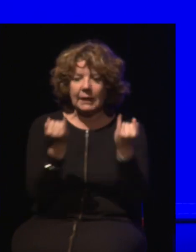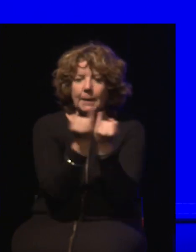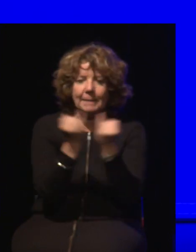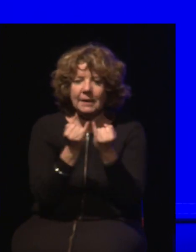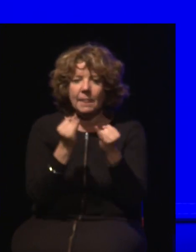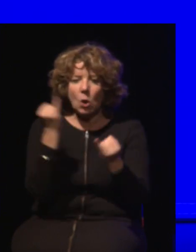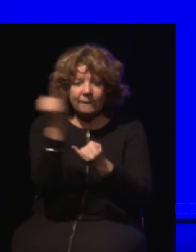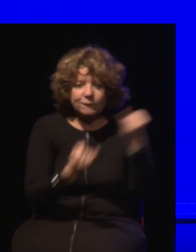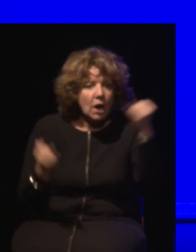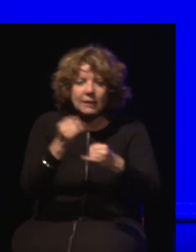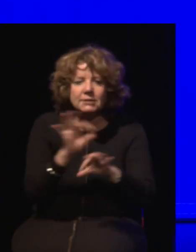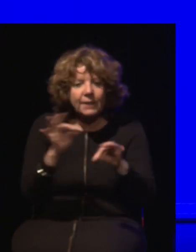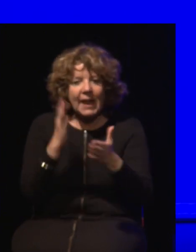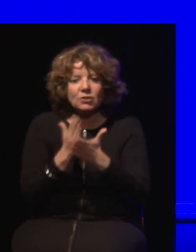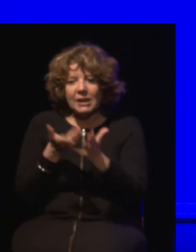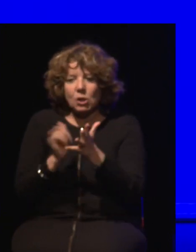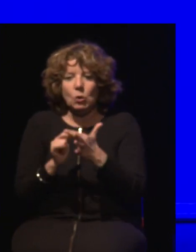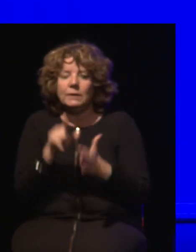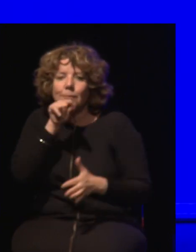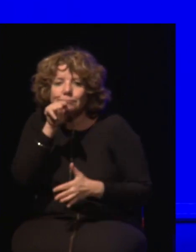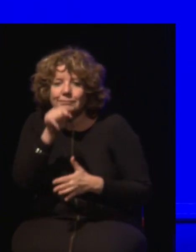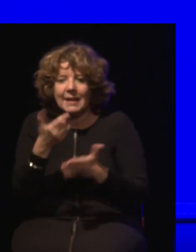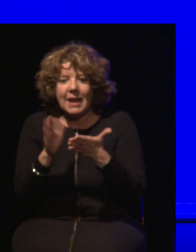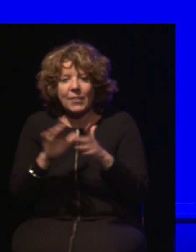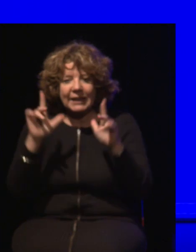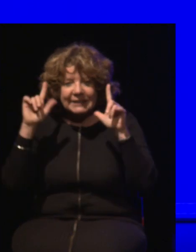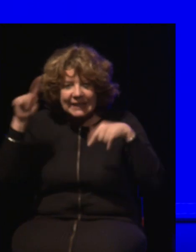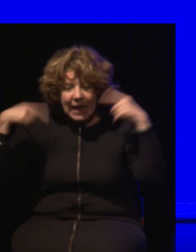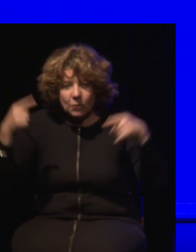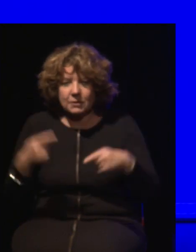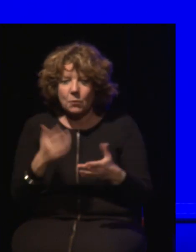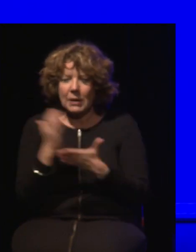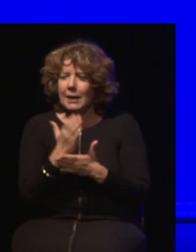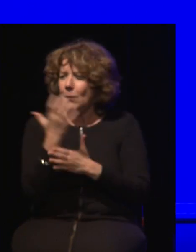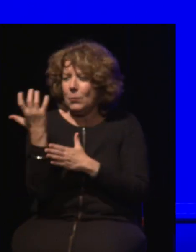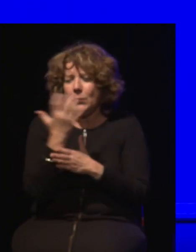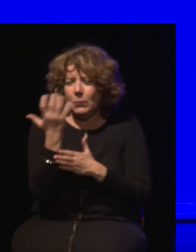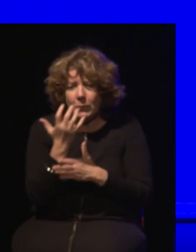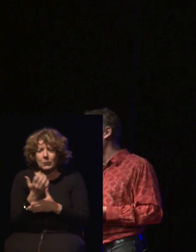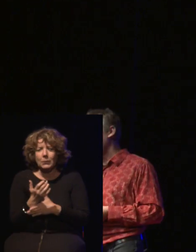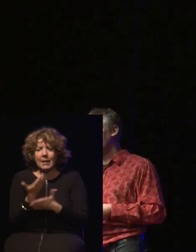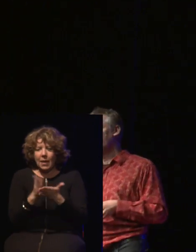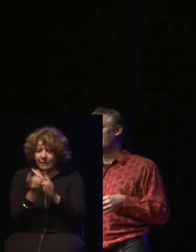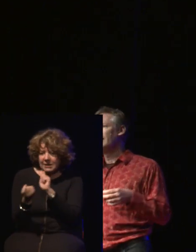fight. This is a supreme adaptation.